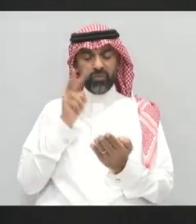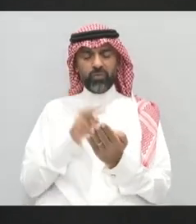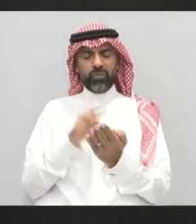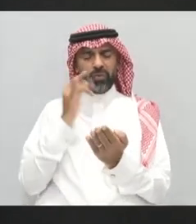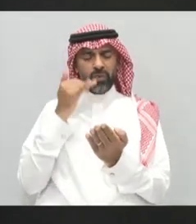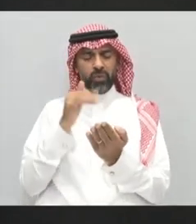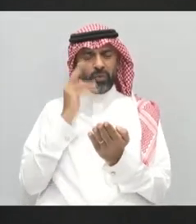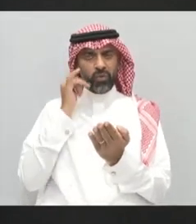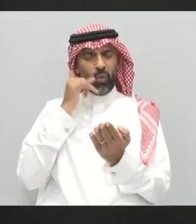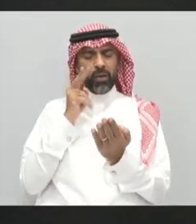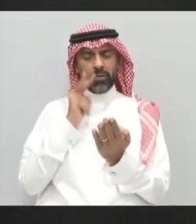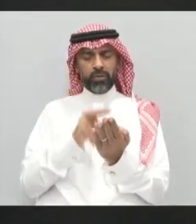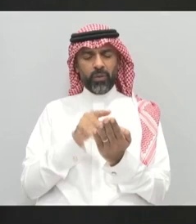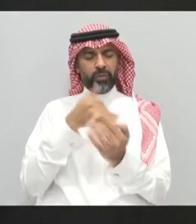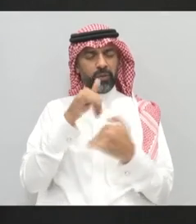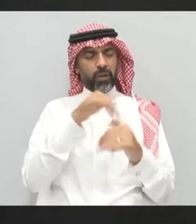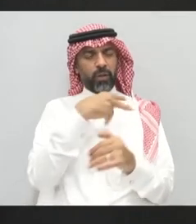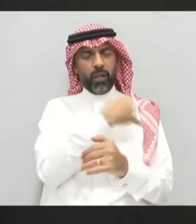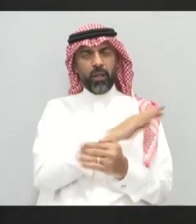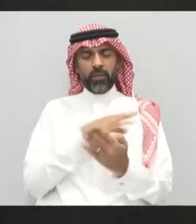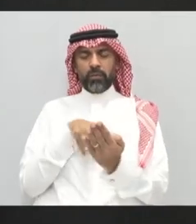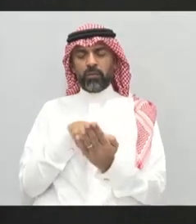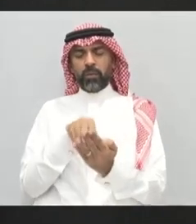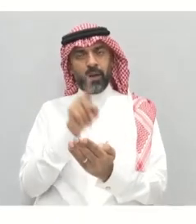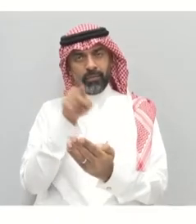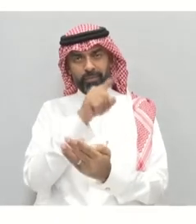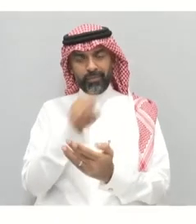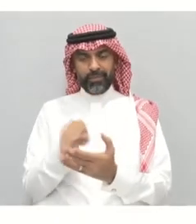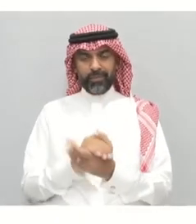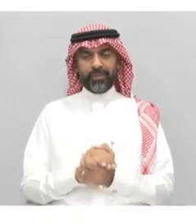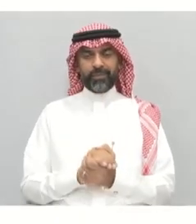road. Excellent. Okay, that's good. Perfect.